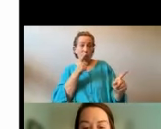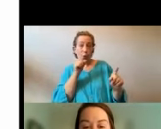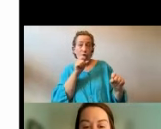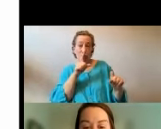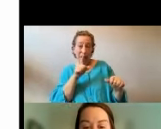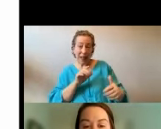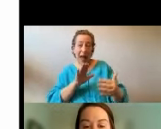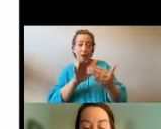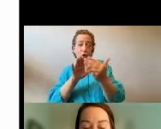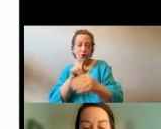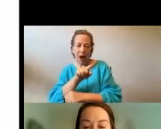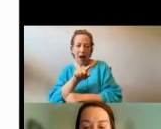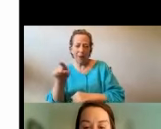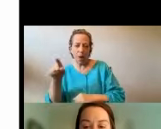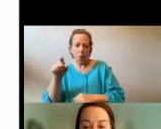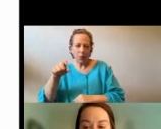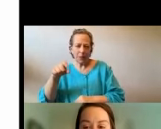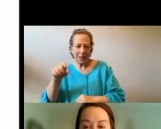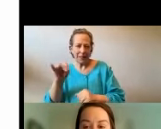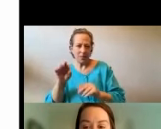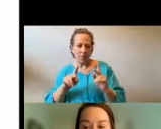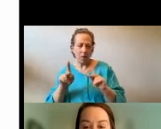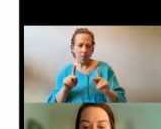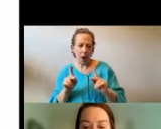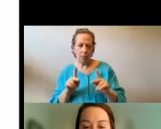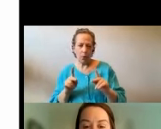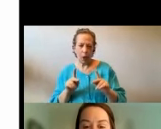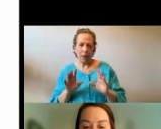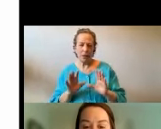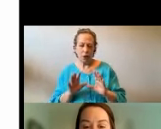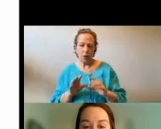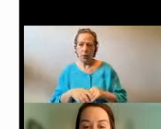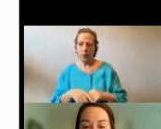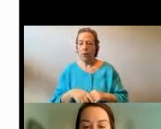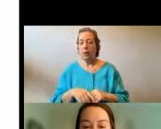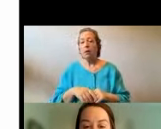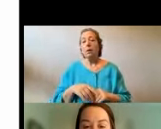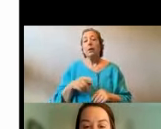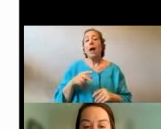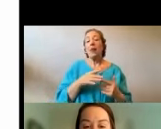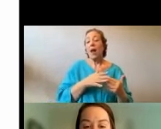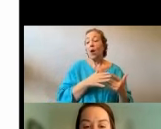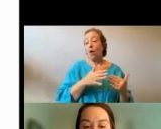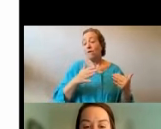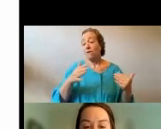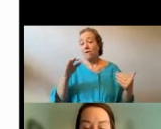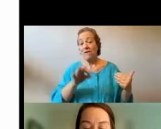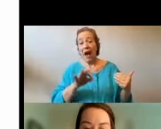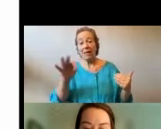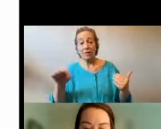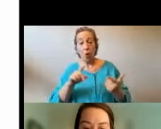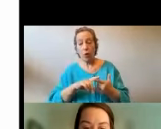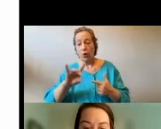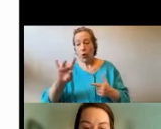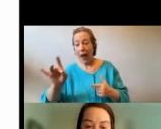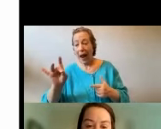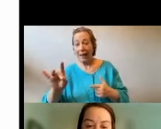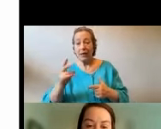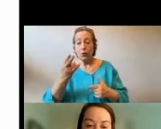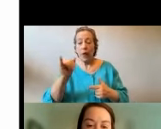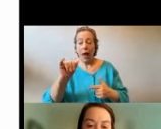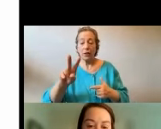legal needs of the patient population in Mound Bayou, Mississippi. Fast forward right to the 80s during the HIV/AIDS